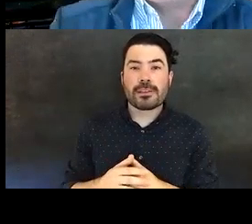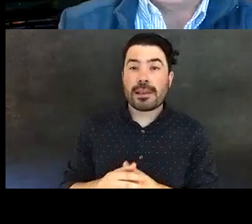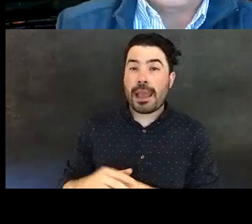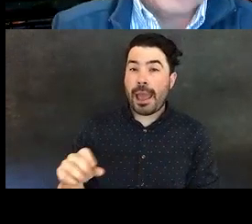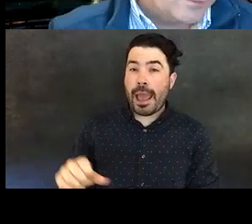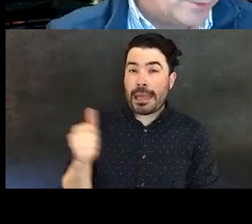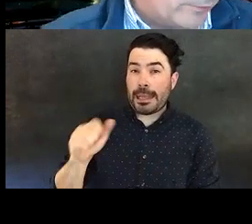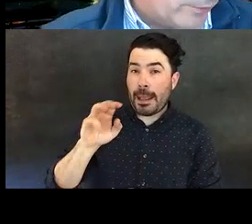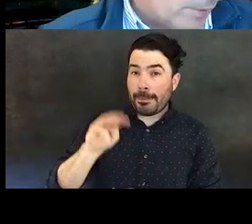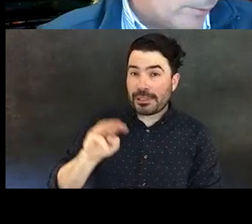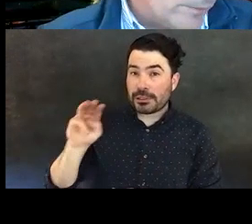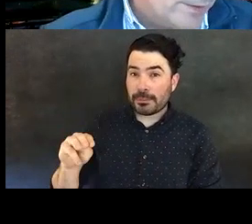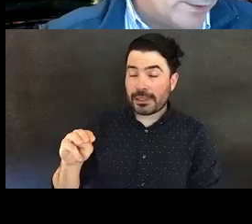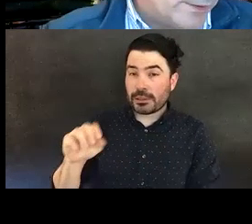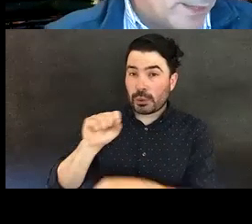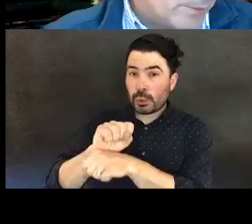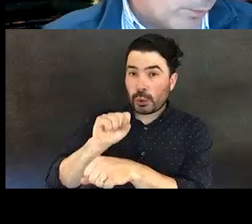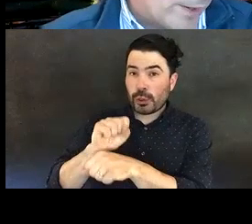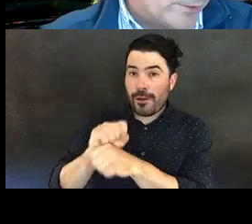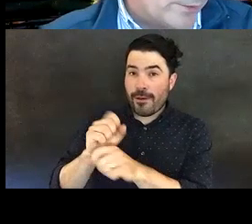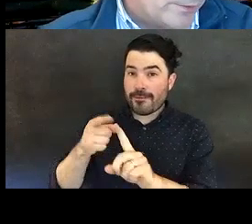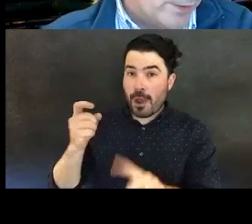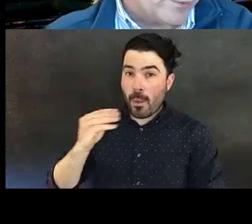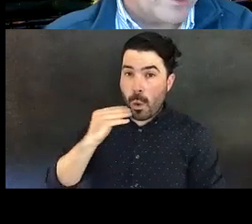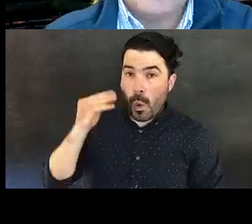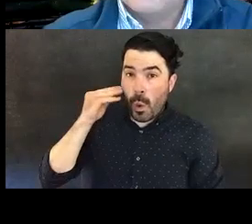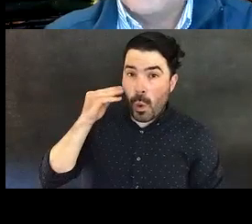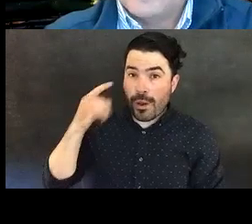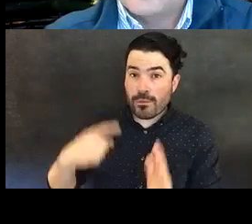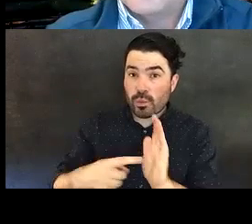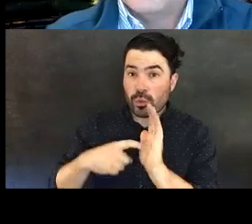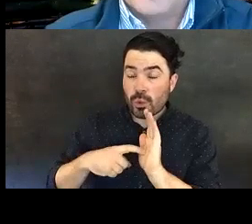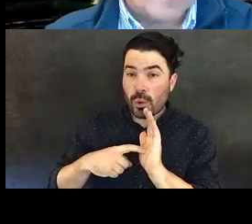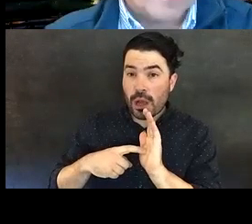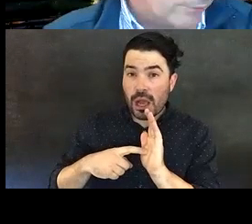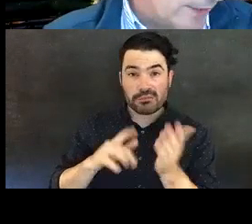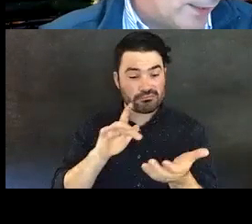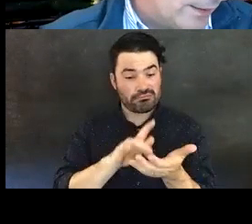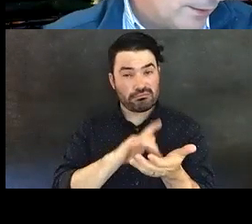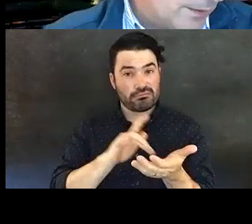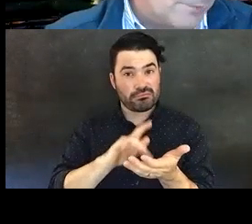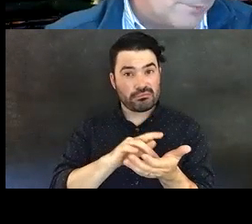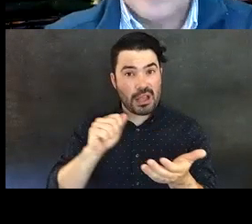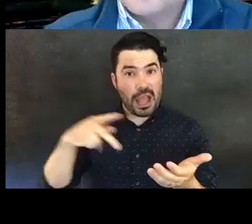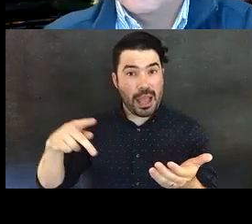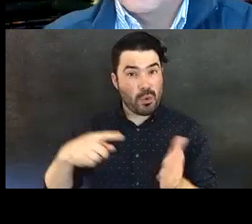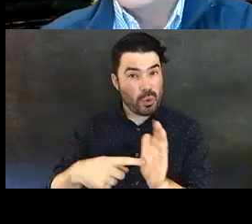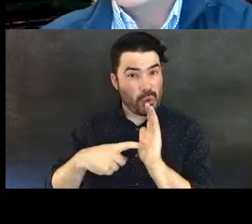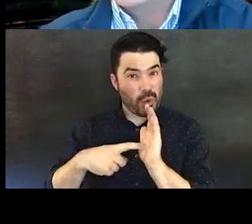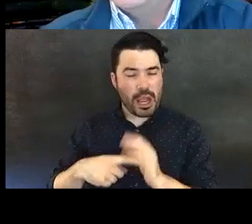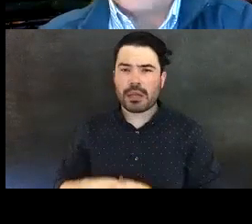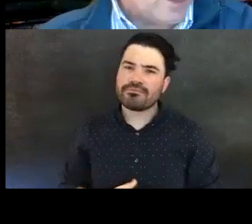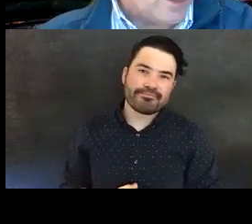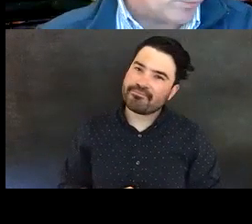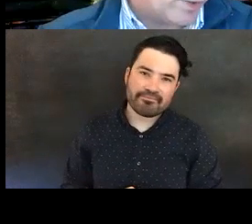that are working exclusively from home, it's not required to fill out the screen every day, but it is